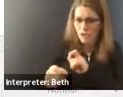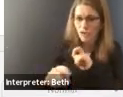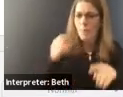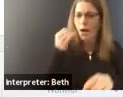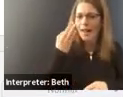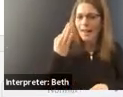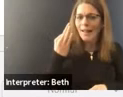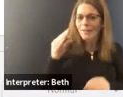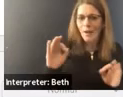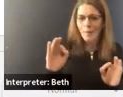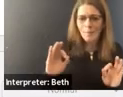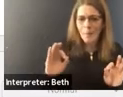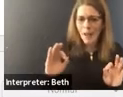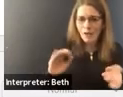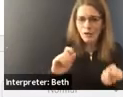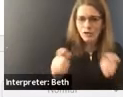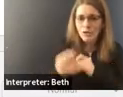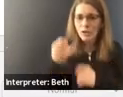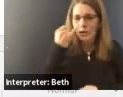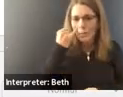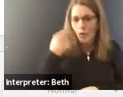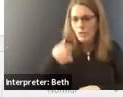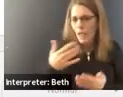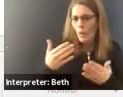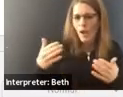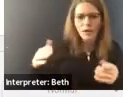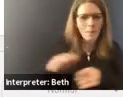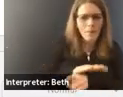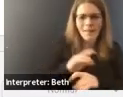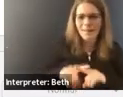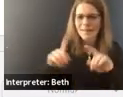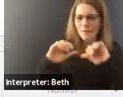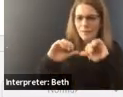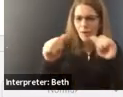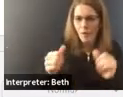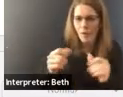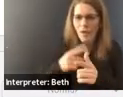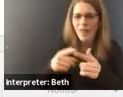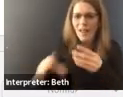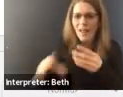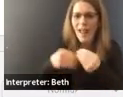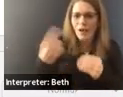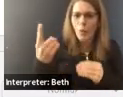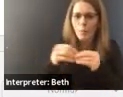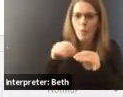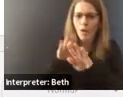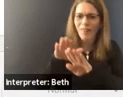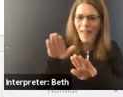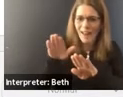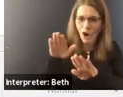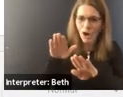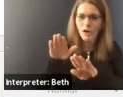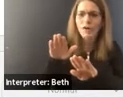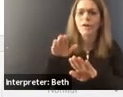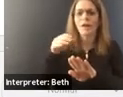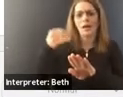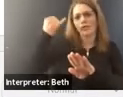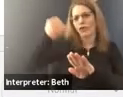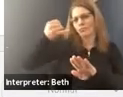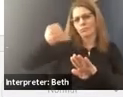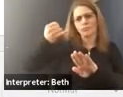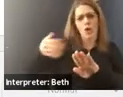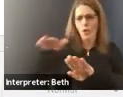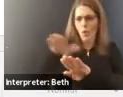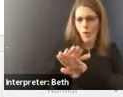this to be a completely different form, right? Just do another layer here and explore it. You know, there's nothing wrong with